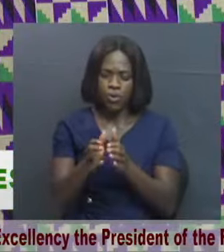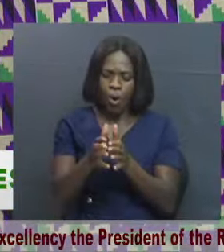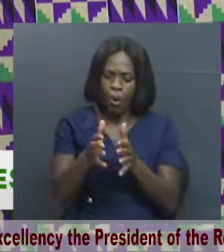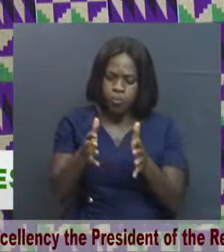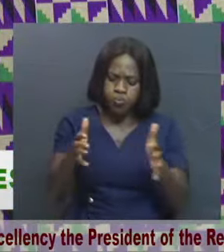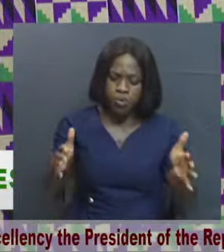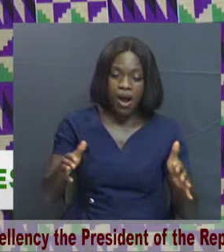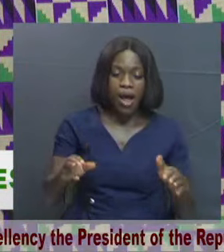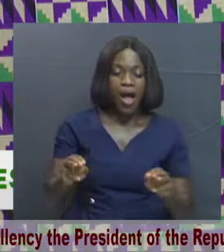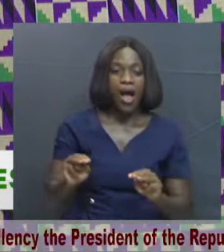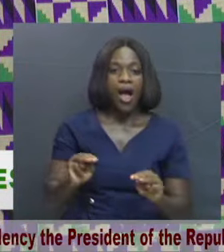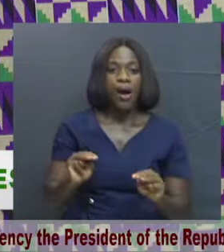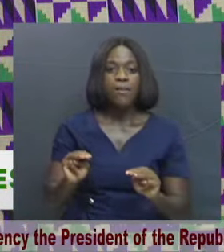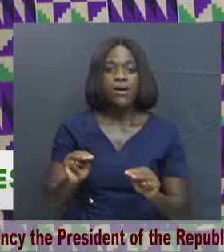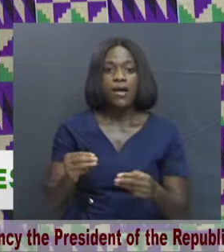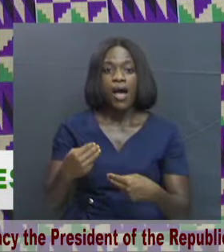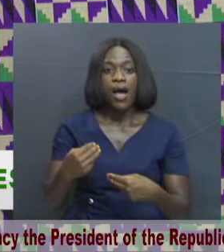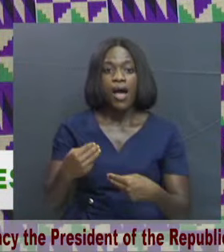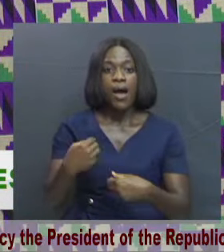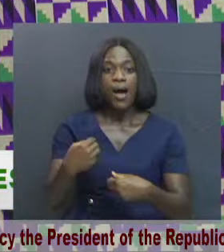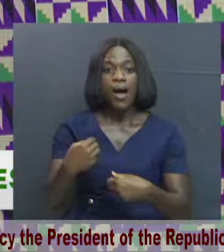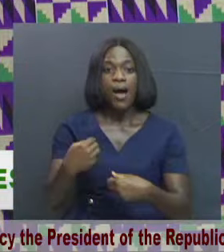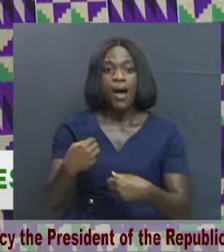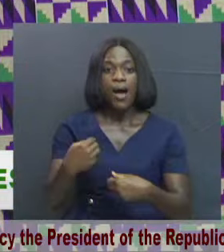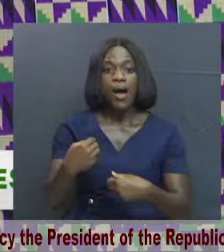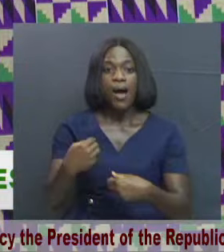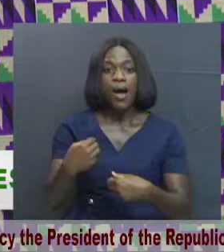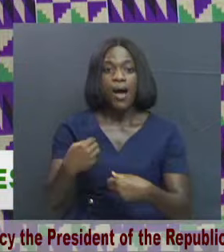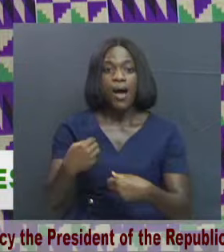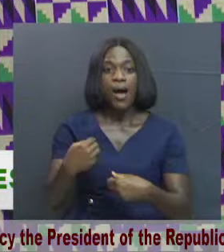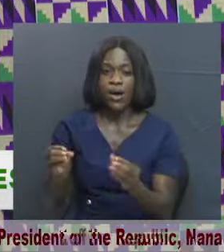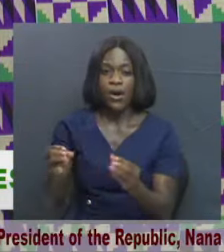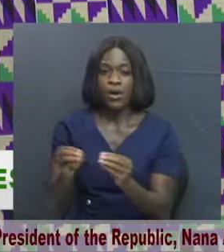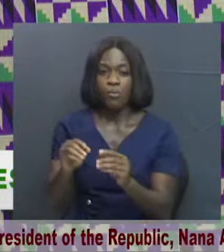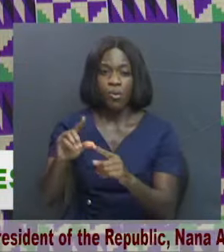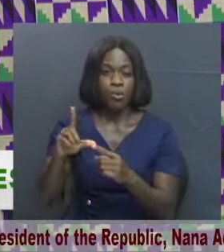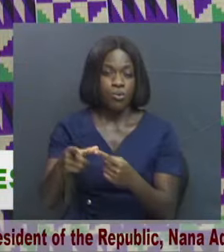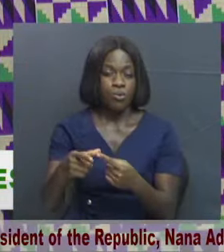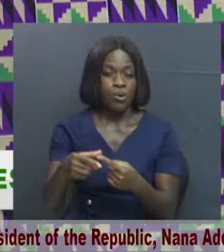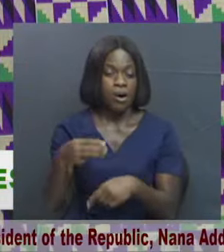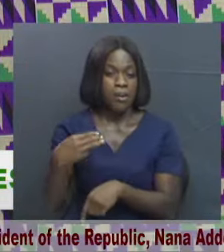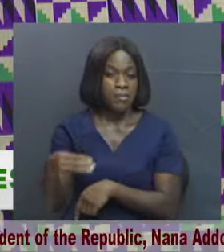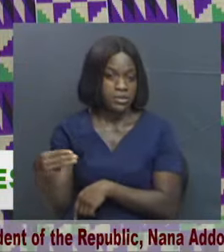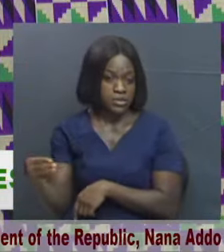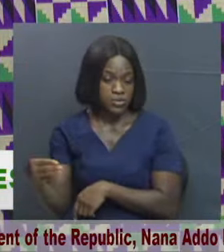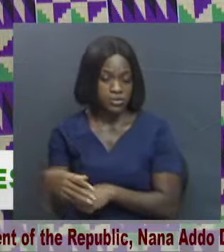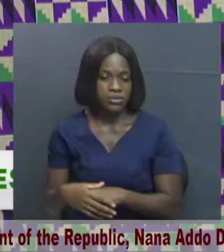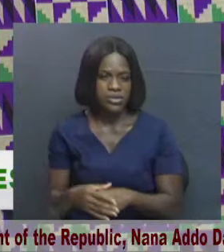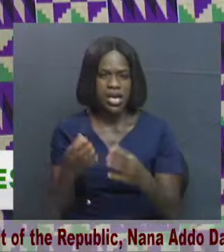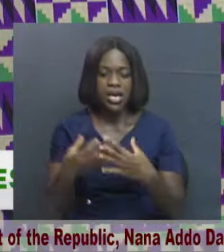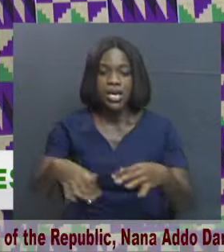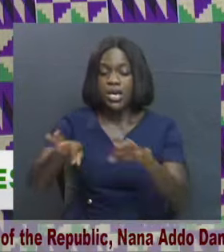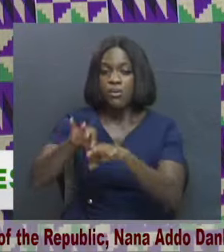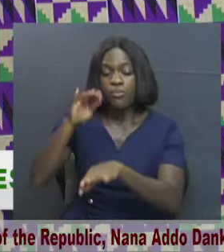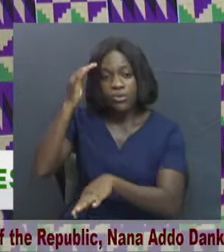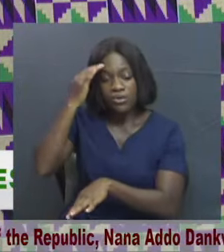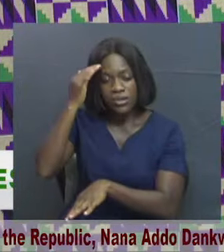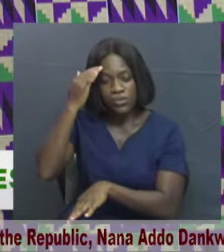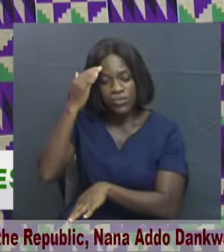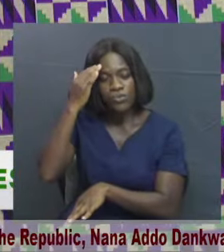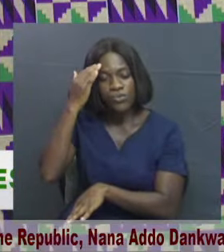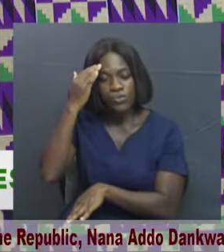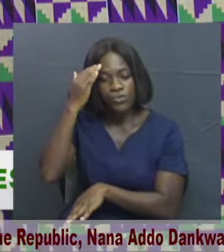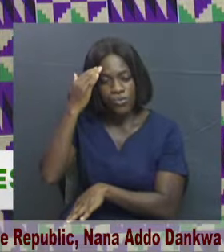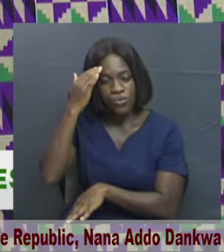the country by harnessing locally available raw materials it is significant to note that within the